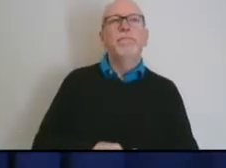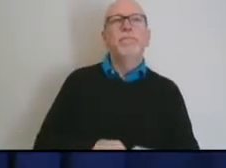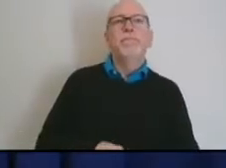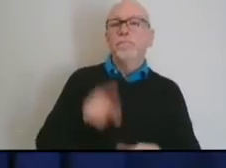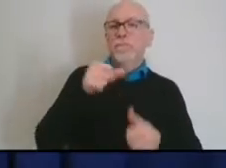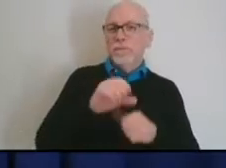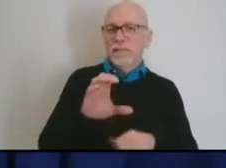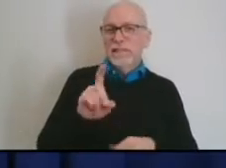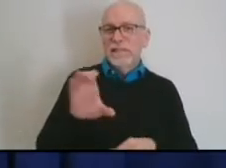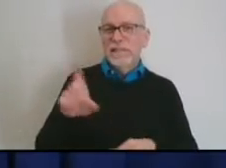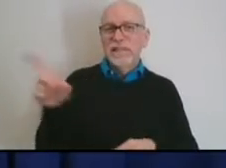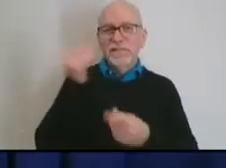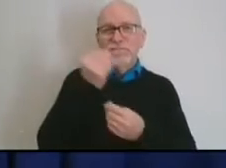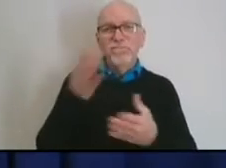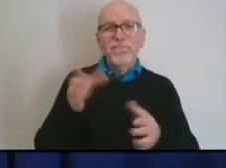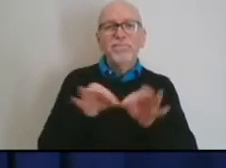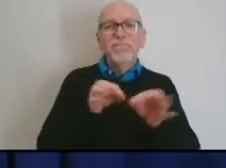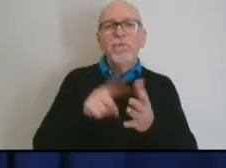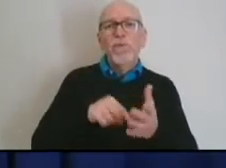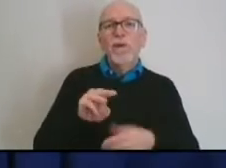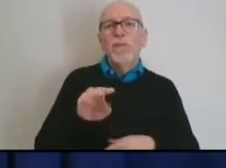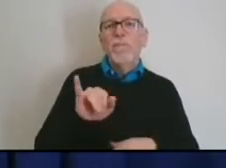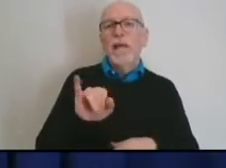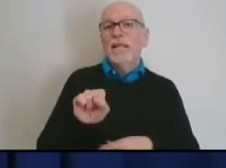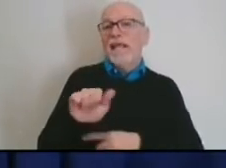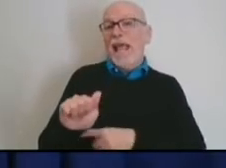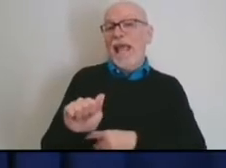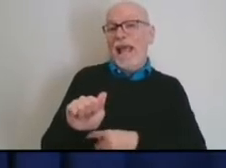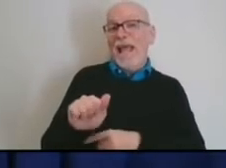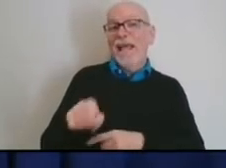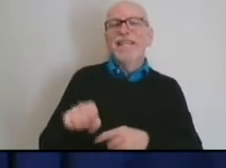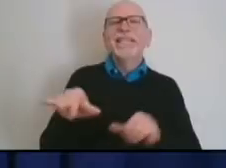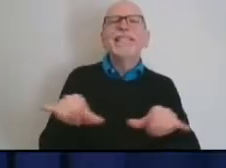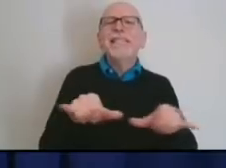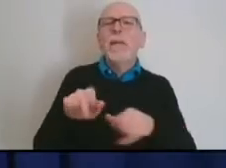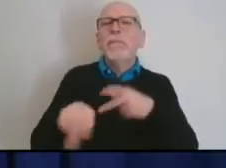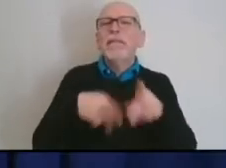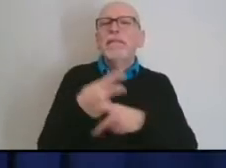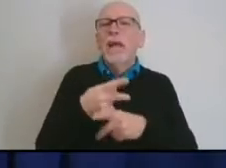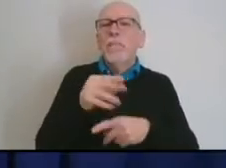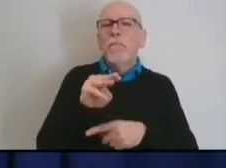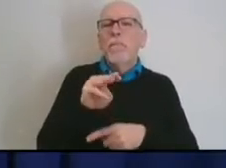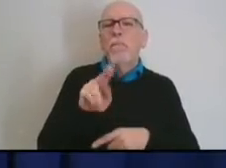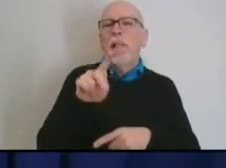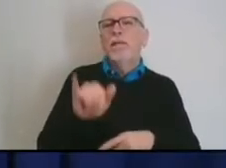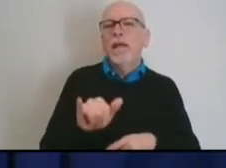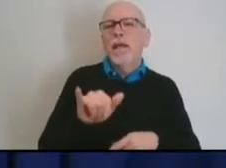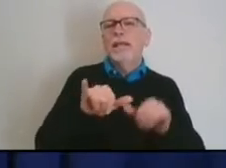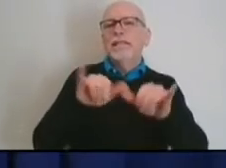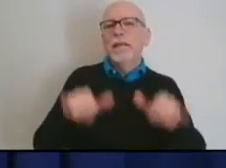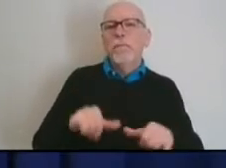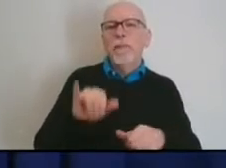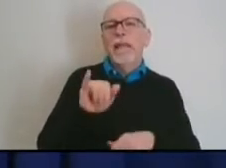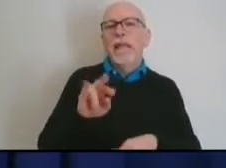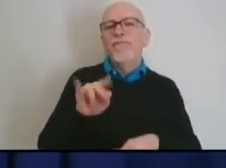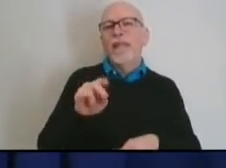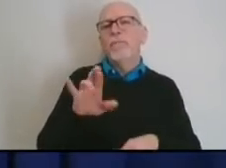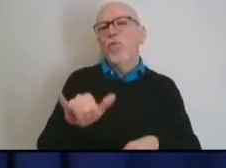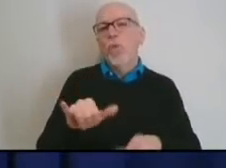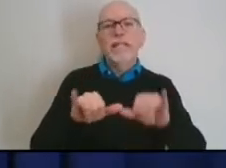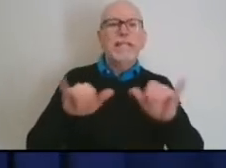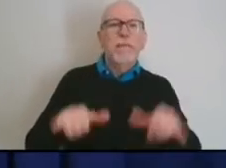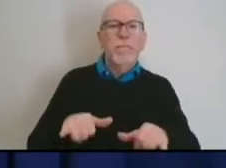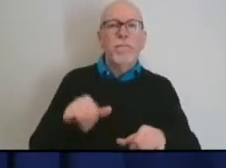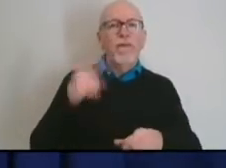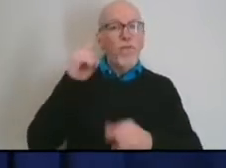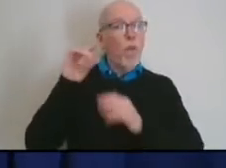CDC came out with a definition for MIS-A, which is the same type of syndrome, multi-system inflammatory system in